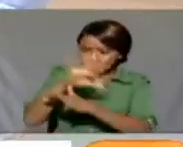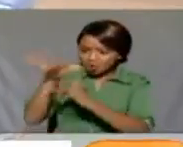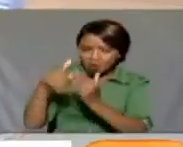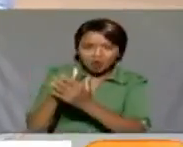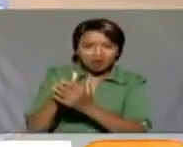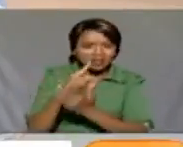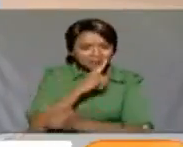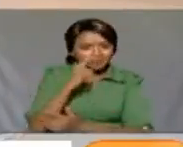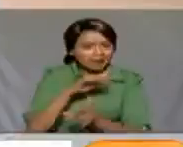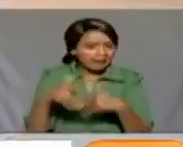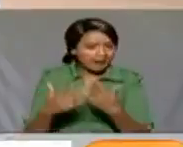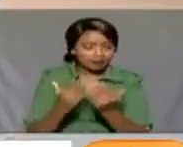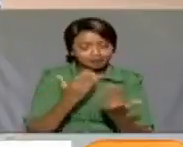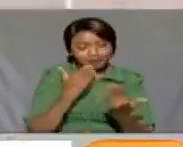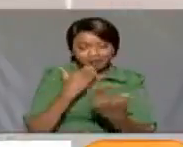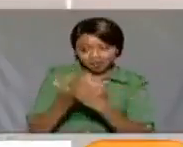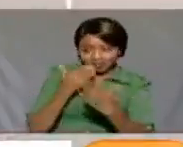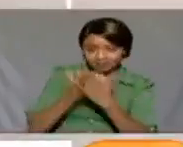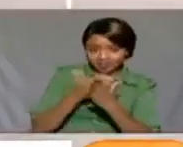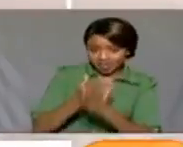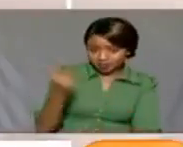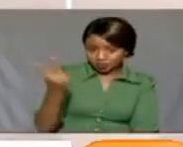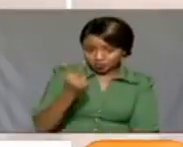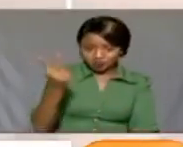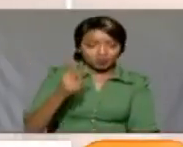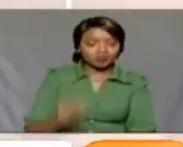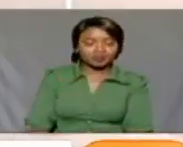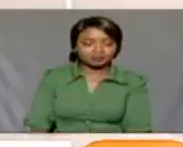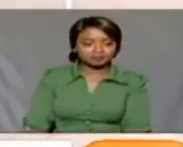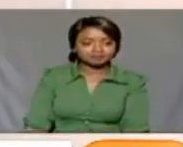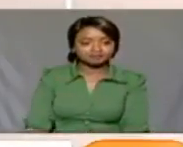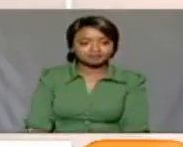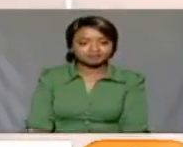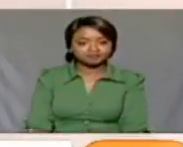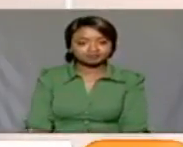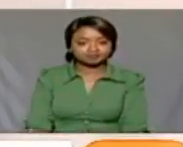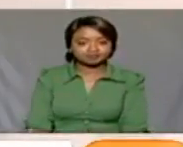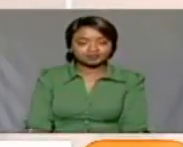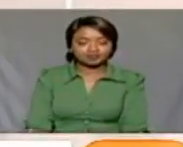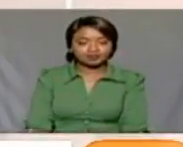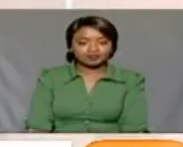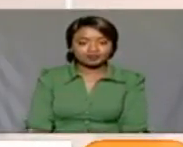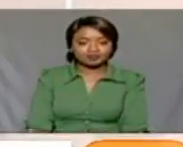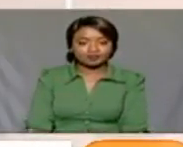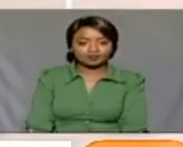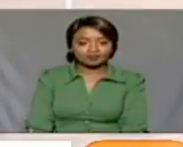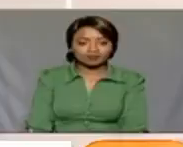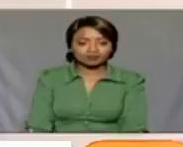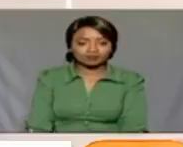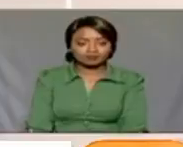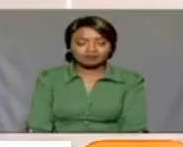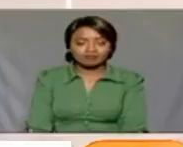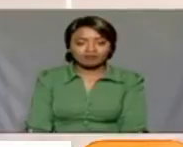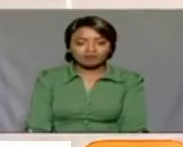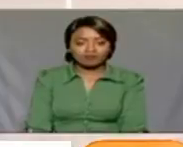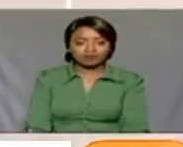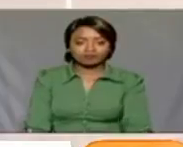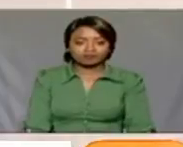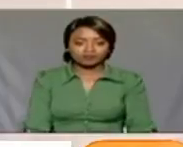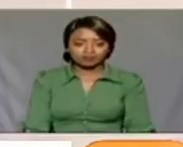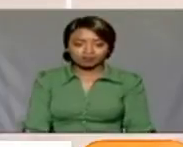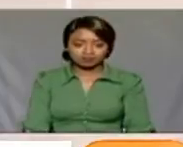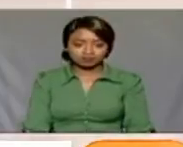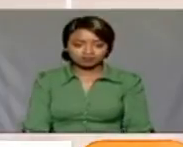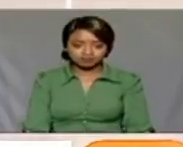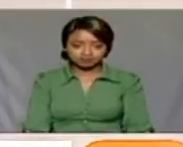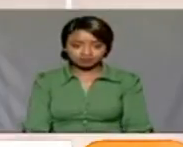Jeff and Victoria. So the new coronavirus has recently emerged is very